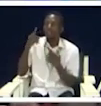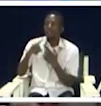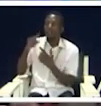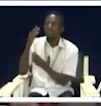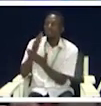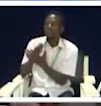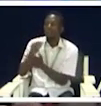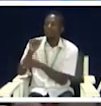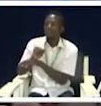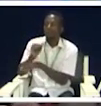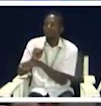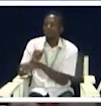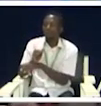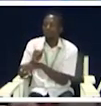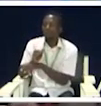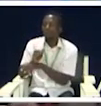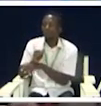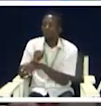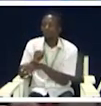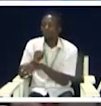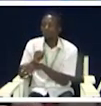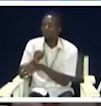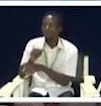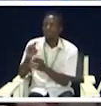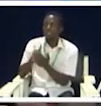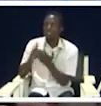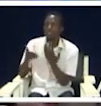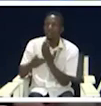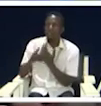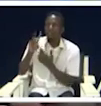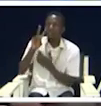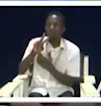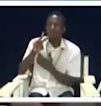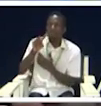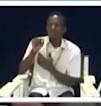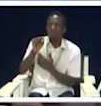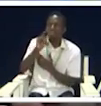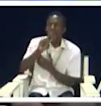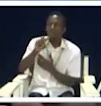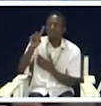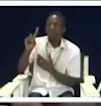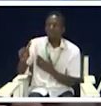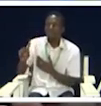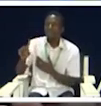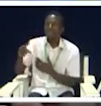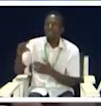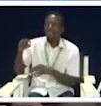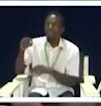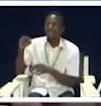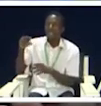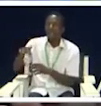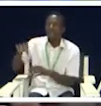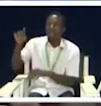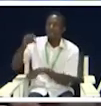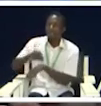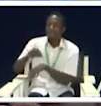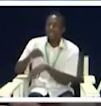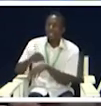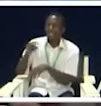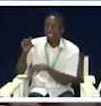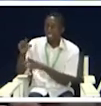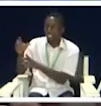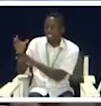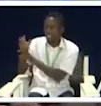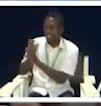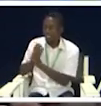application. Whilst connected to the November 2021 Holy Ghost service team, the appointed time, he received the prophecy